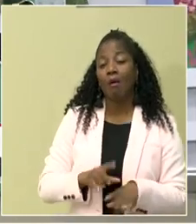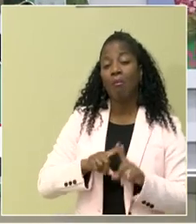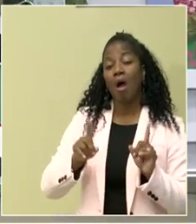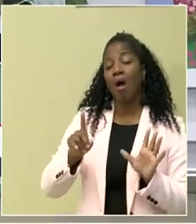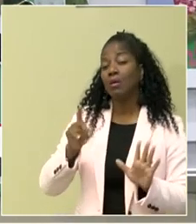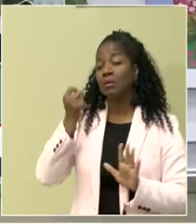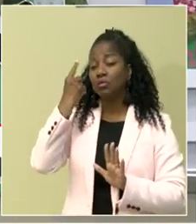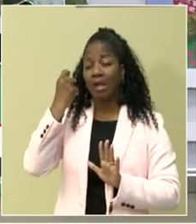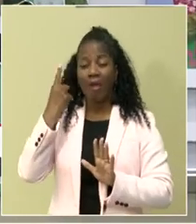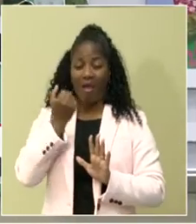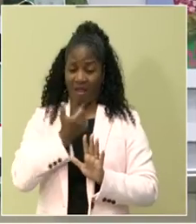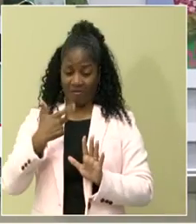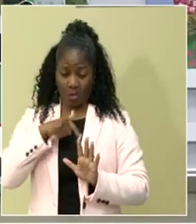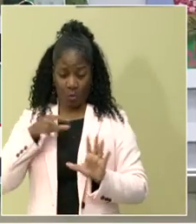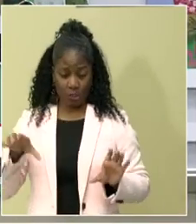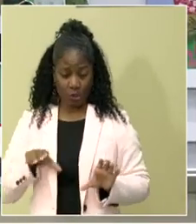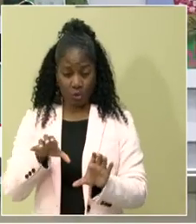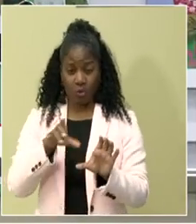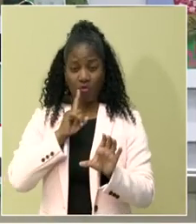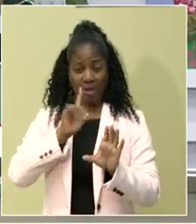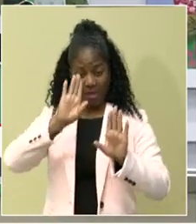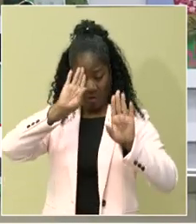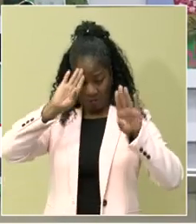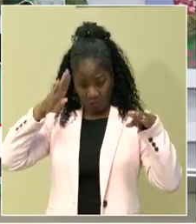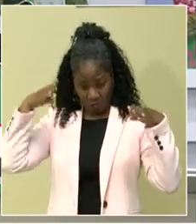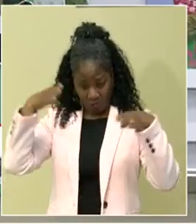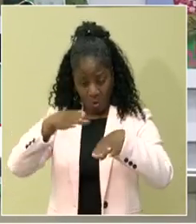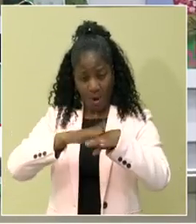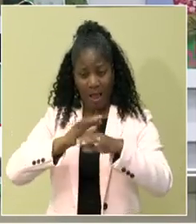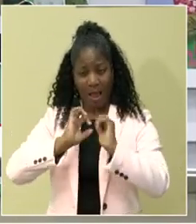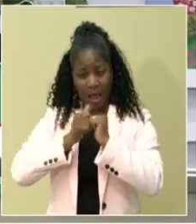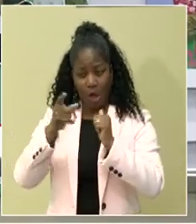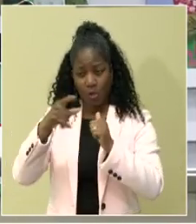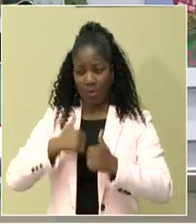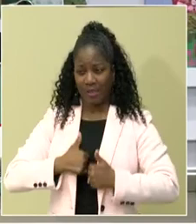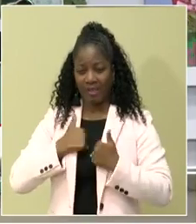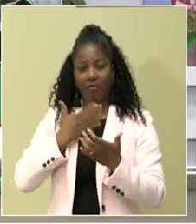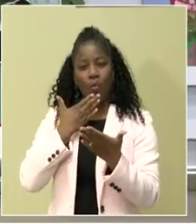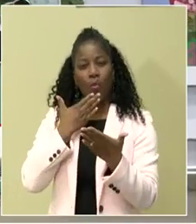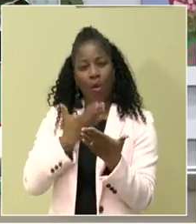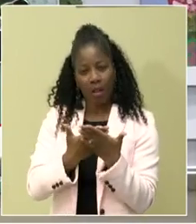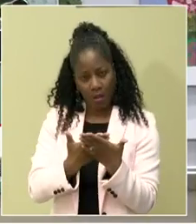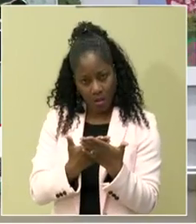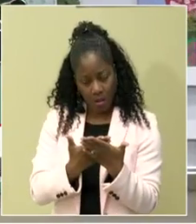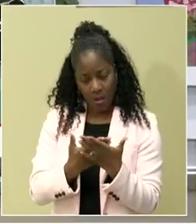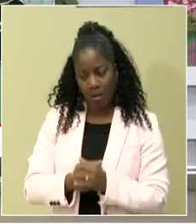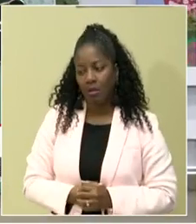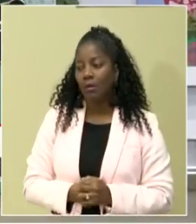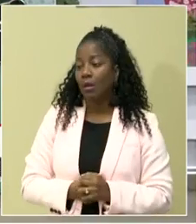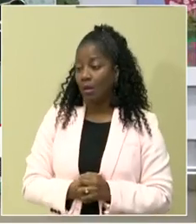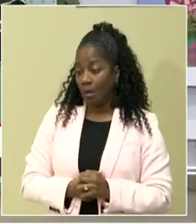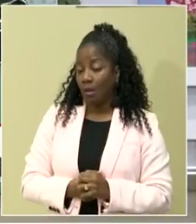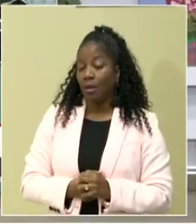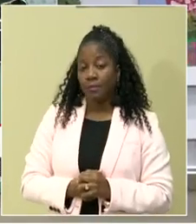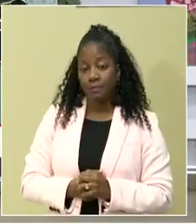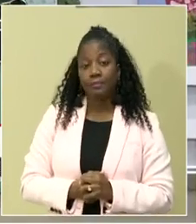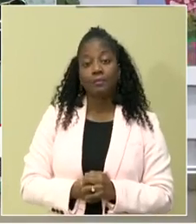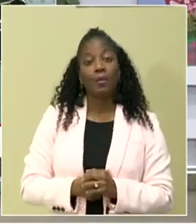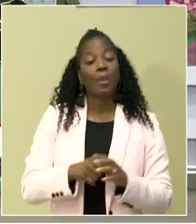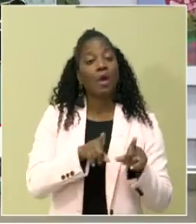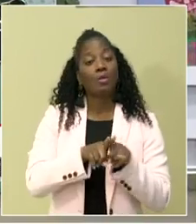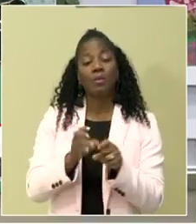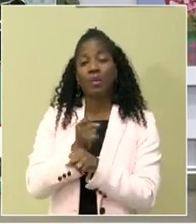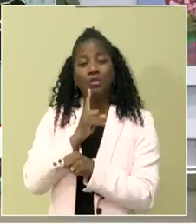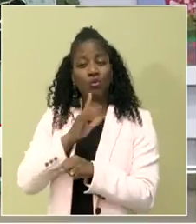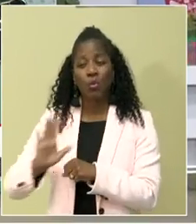of everything that we do is concentrated on how you will live well, including making sure your communities